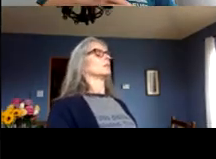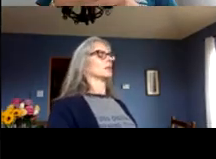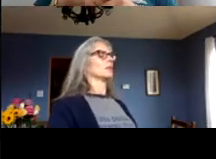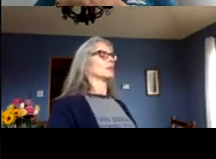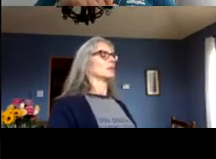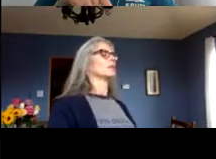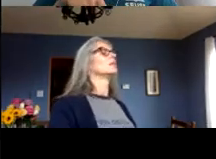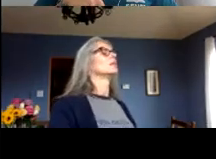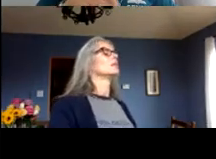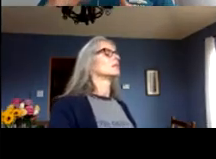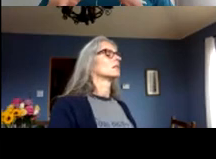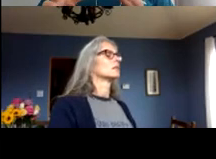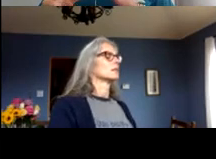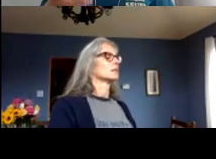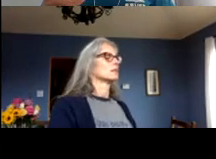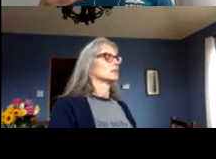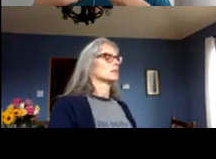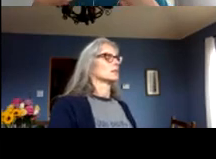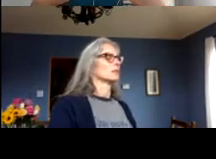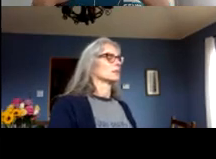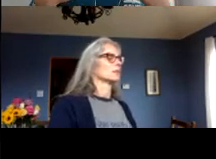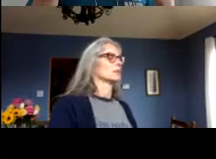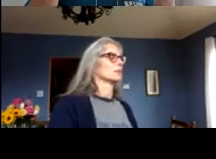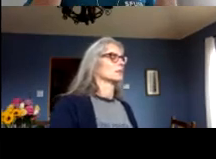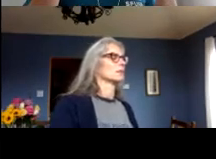something. I know somebody talked about with the class code, they were going to